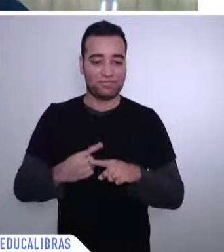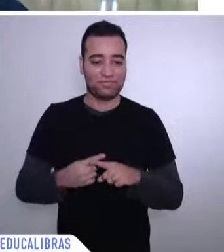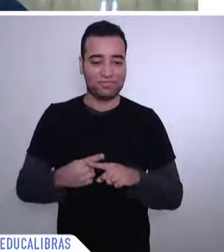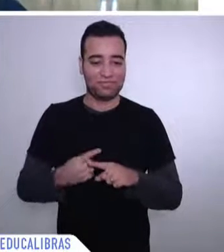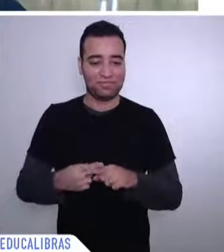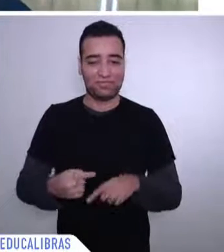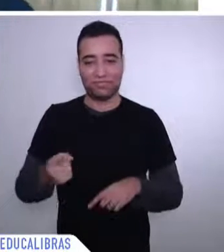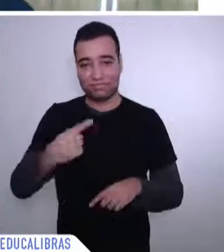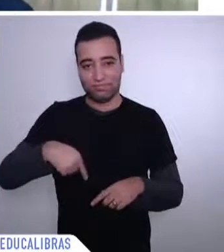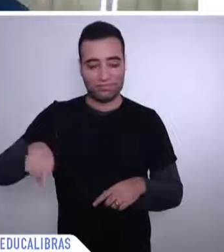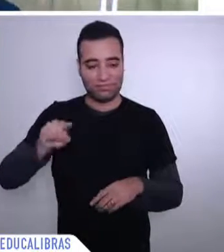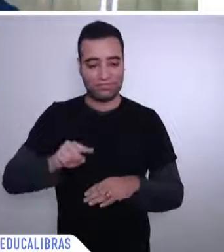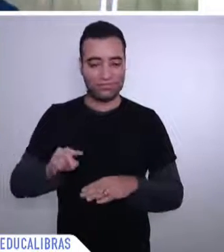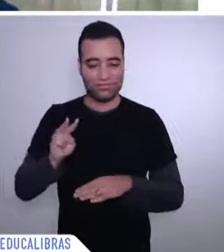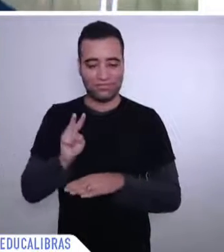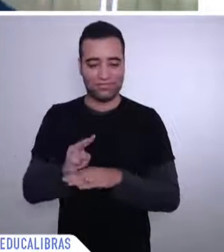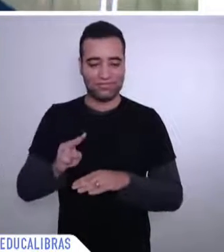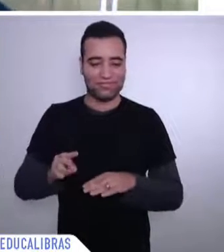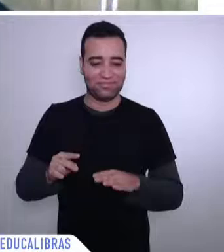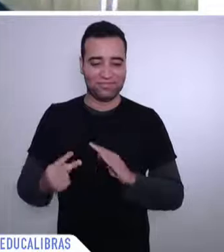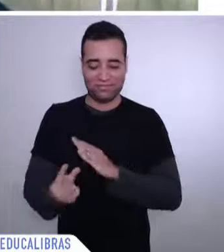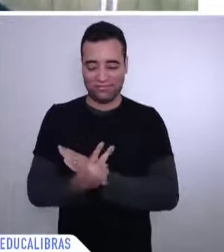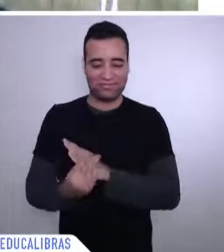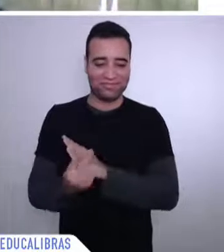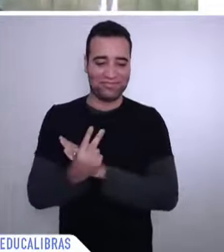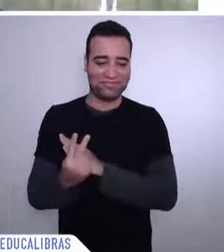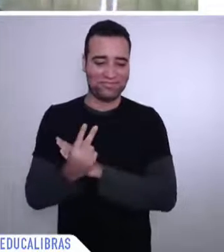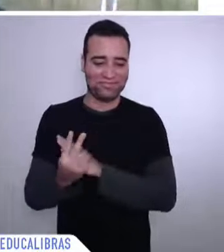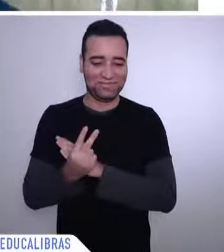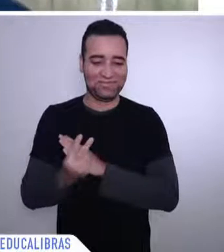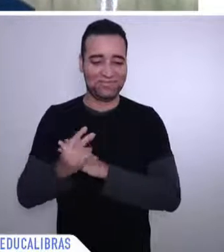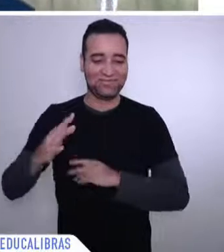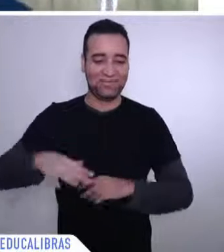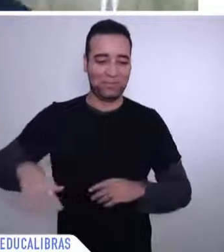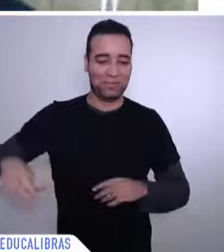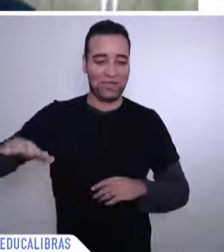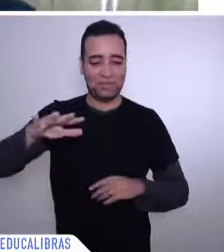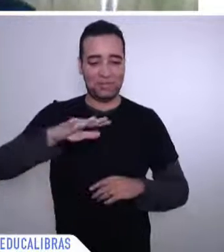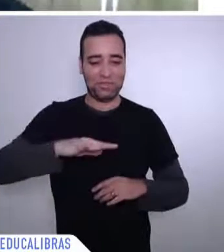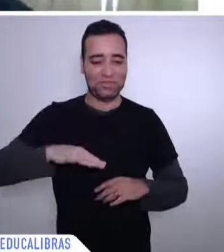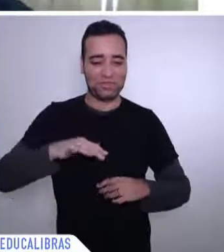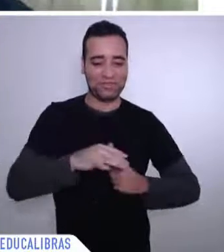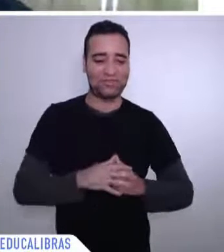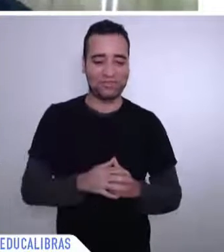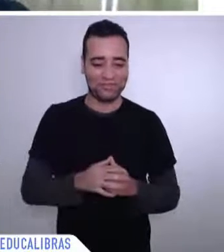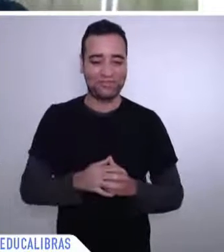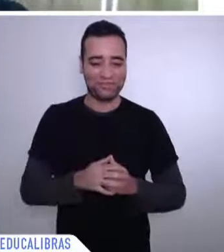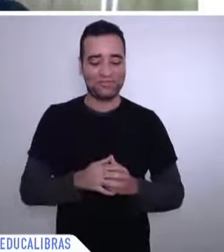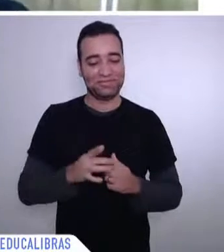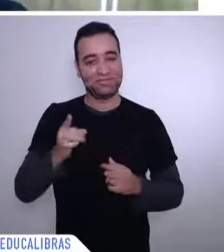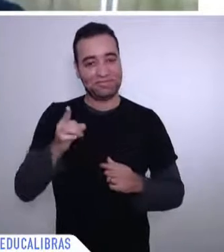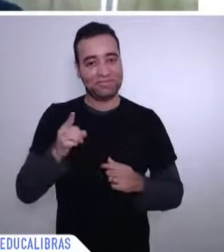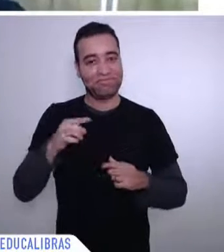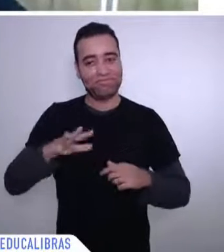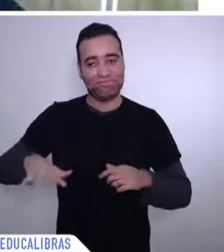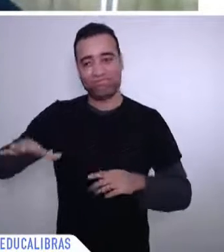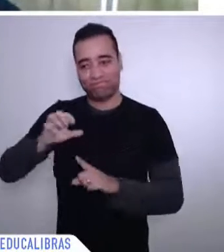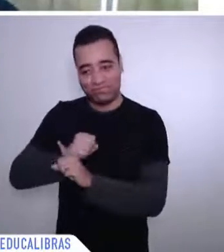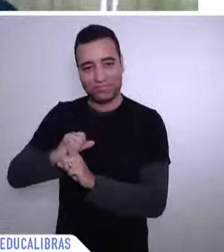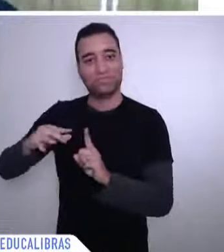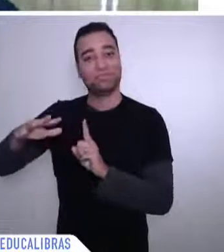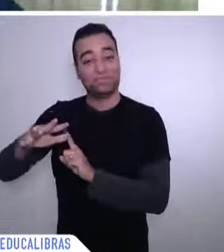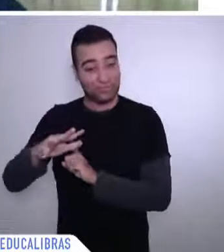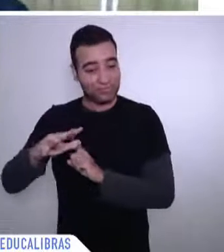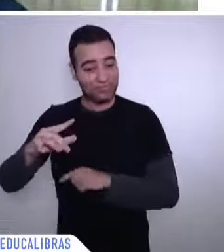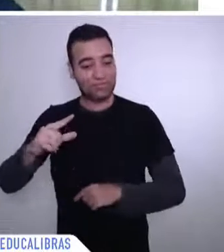this for more than 40 years, and the weakest part needs to be protected. And this is like this everywhere.